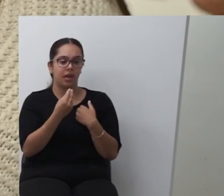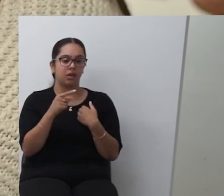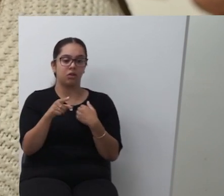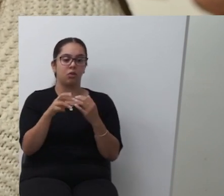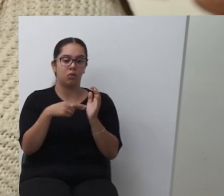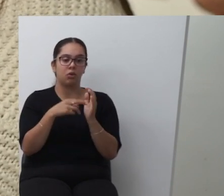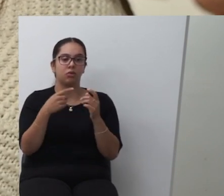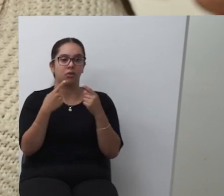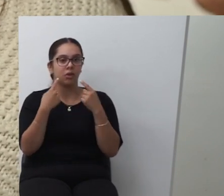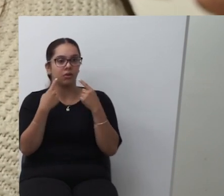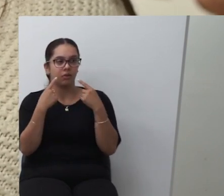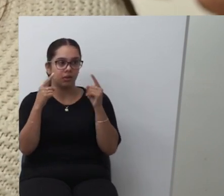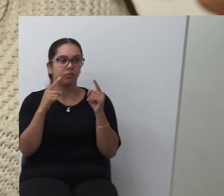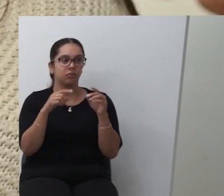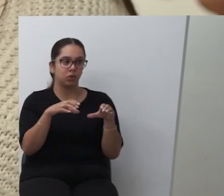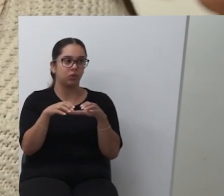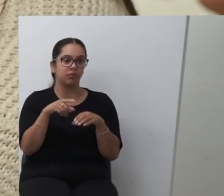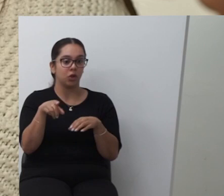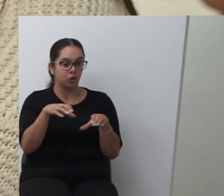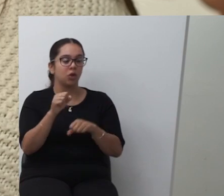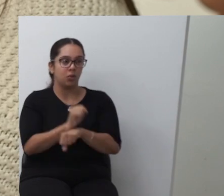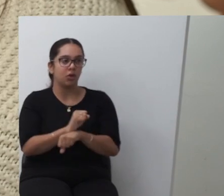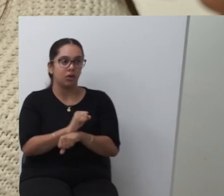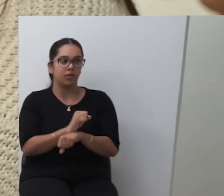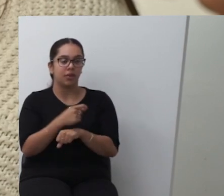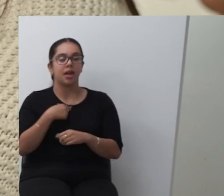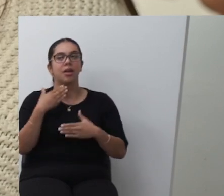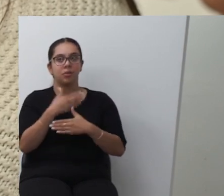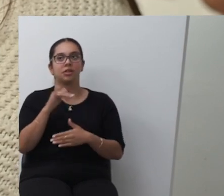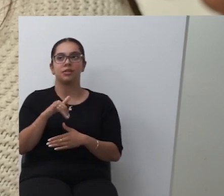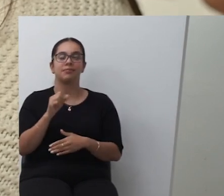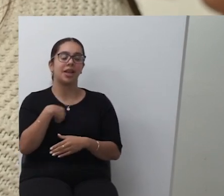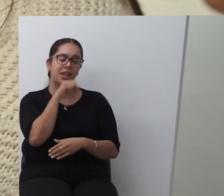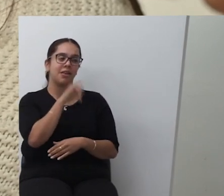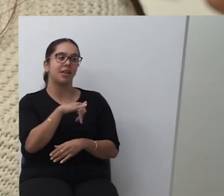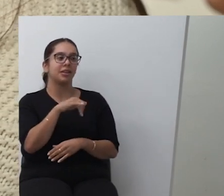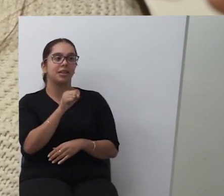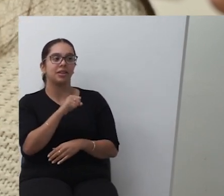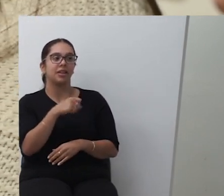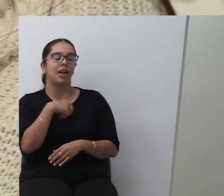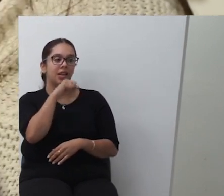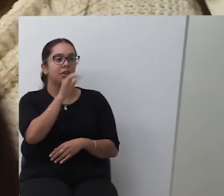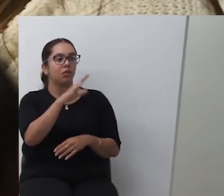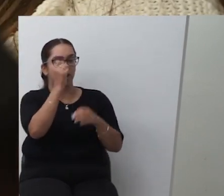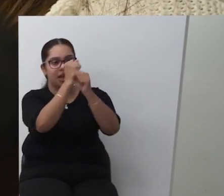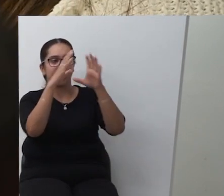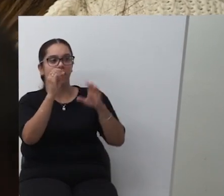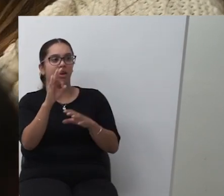doing, you are doing the work. And so I just really appreciate that. Yeah. And I love your idea